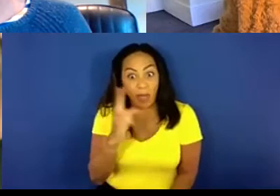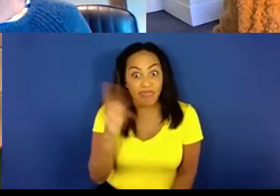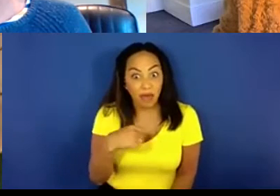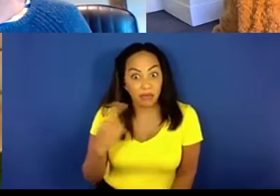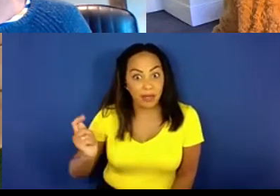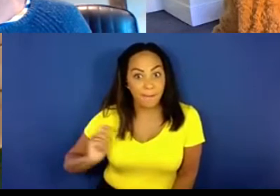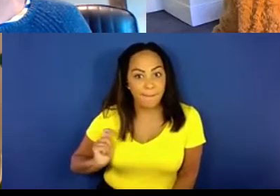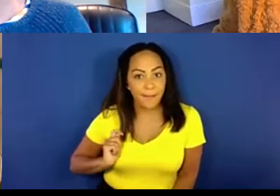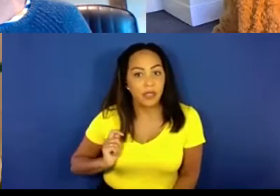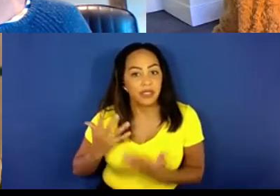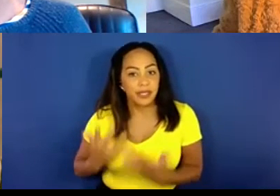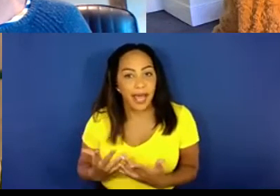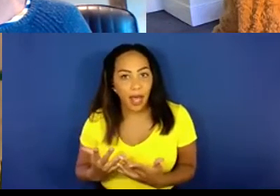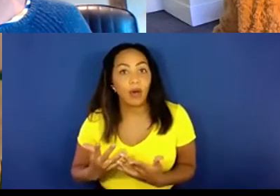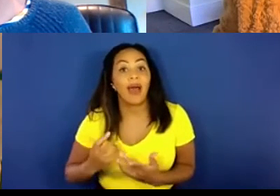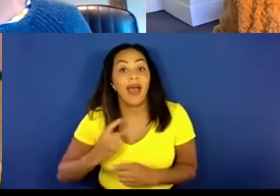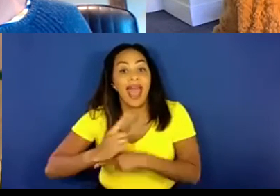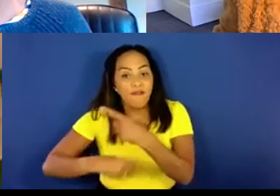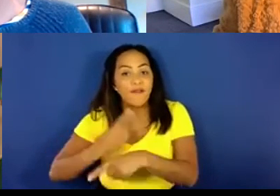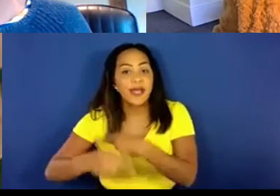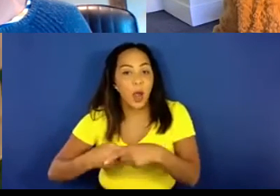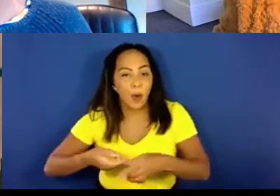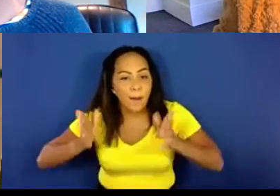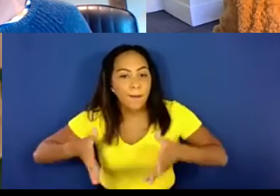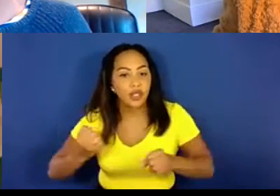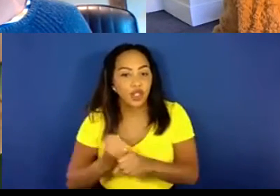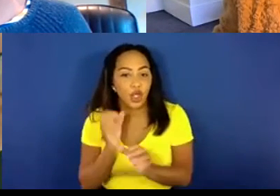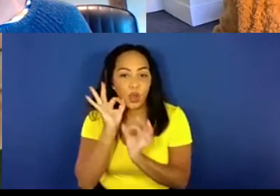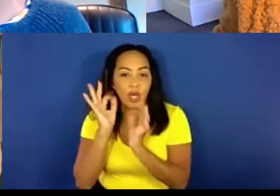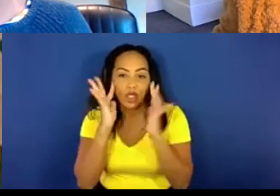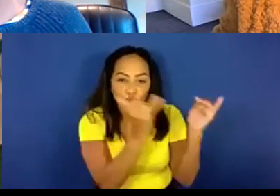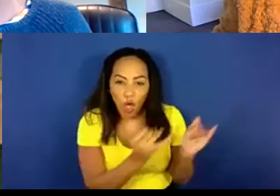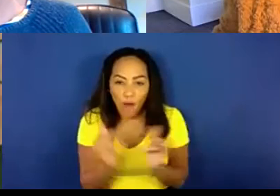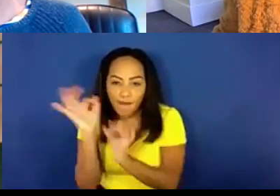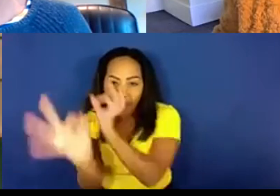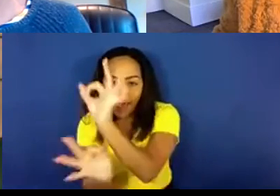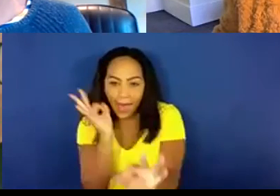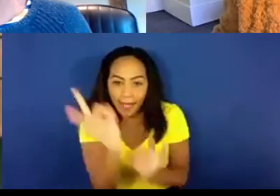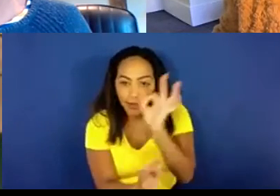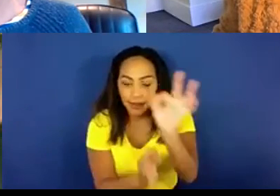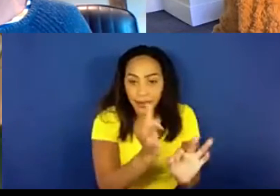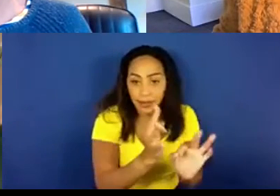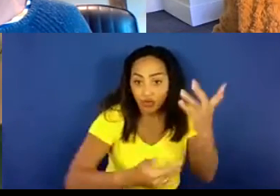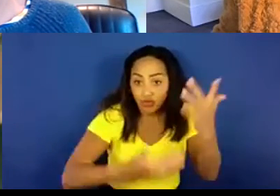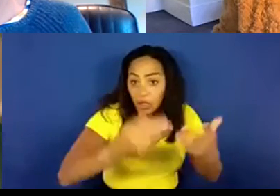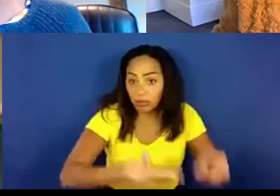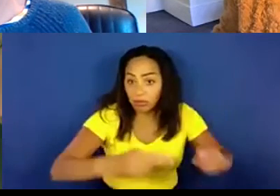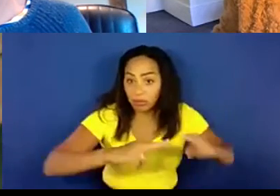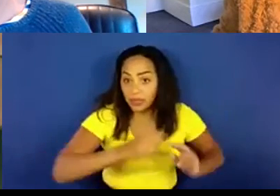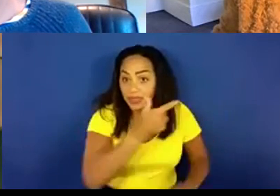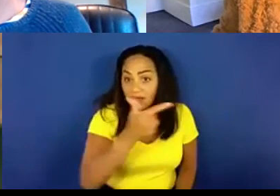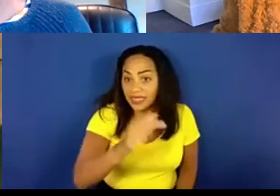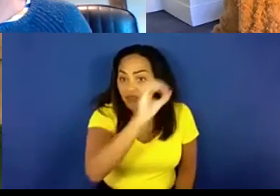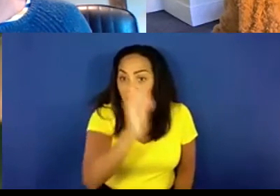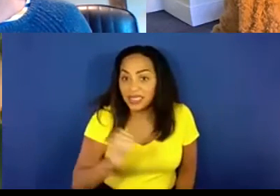them each year. And the last survey we did, the results came back, and 77% of respondents said that